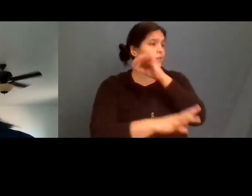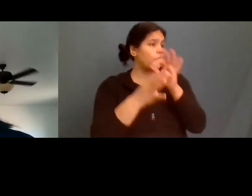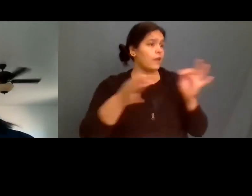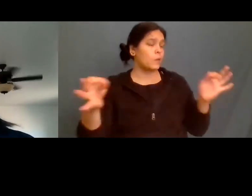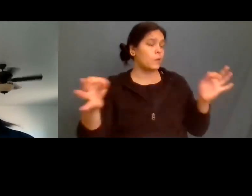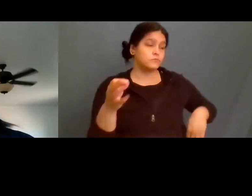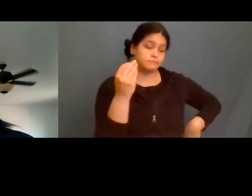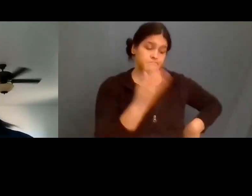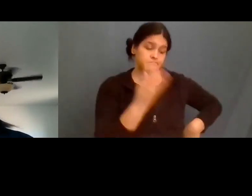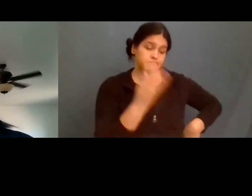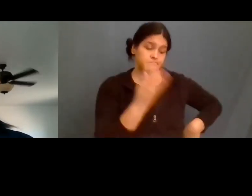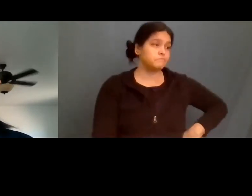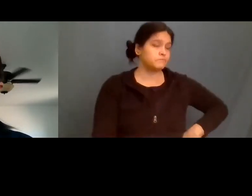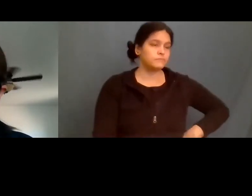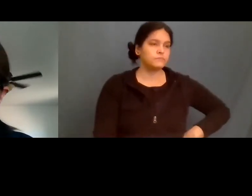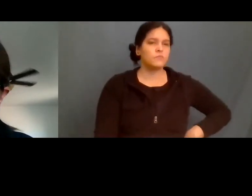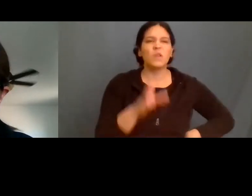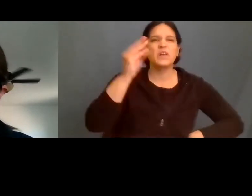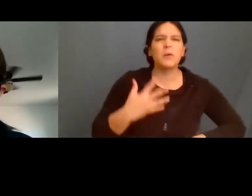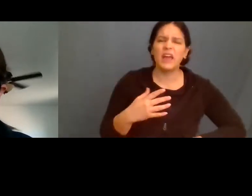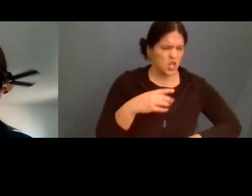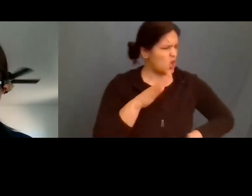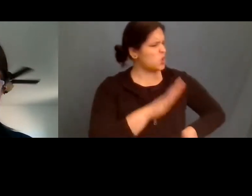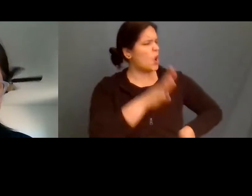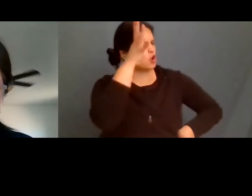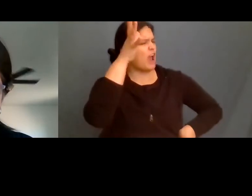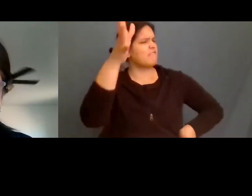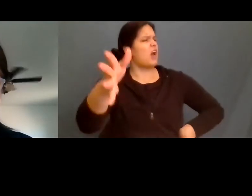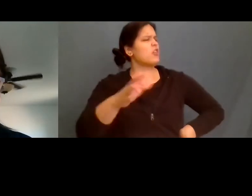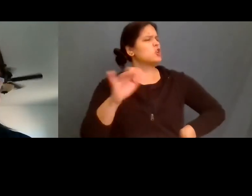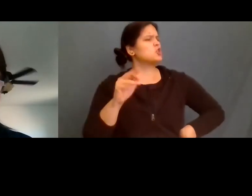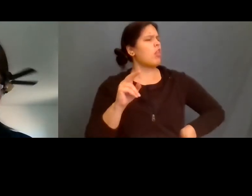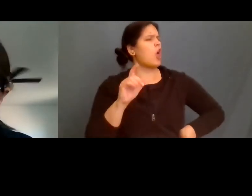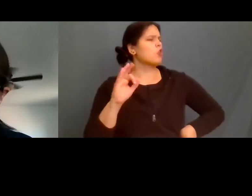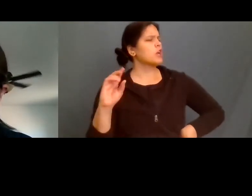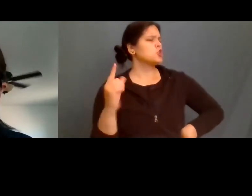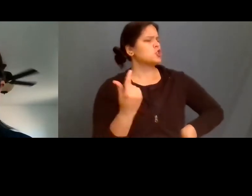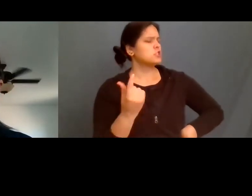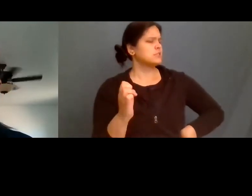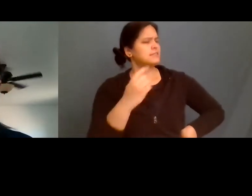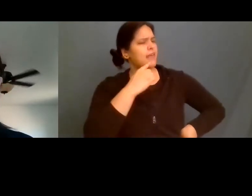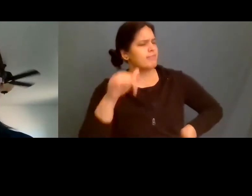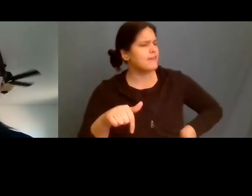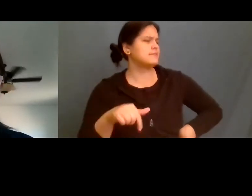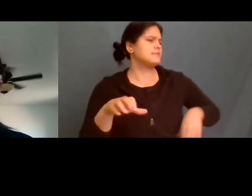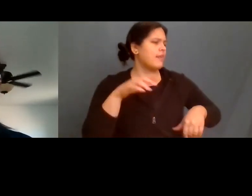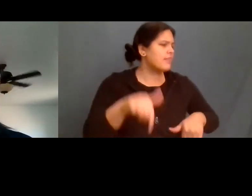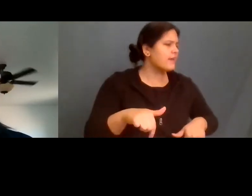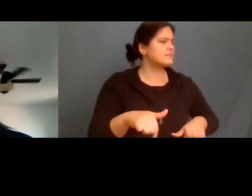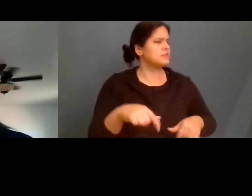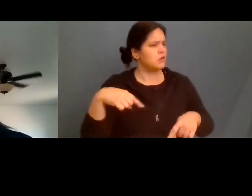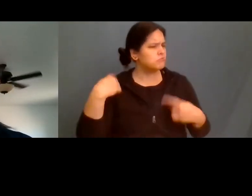So they will tell me, well, your grandfather, John Rockbridge, said this and did this and has done this for